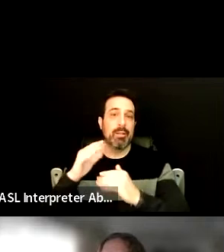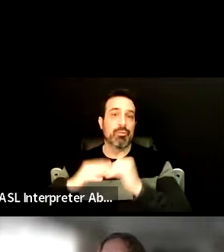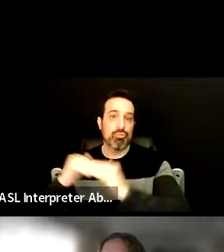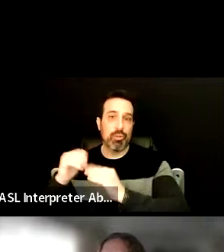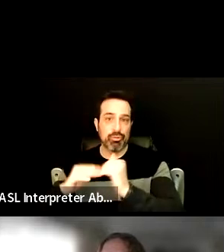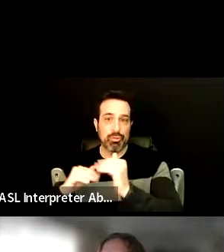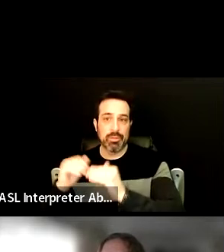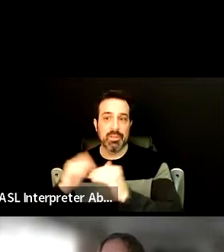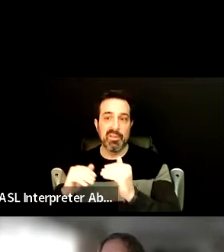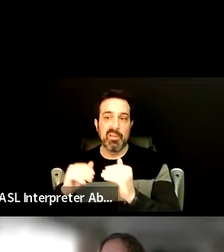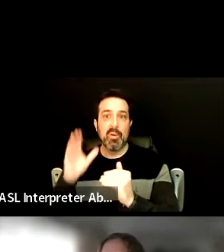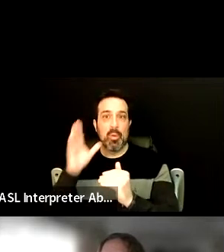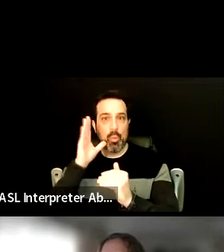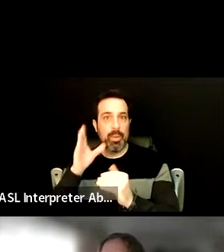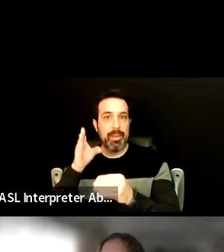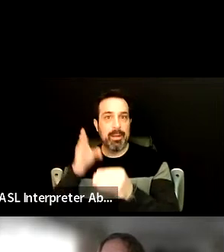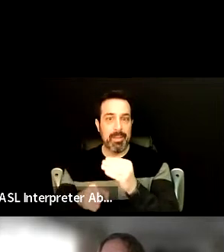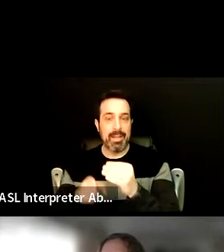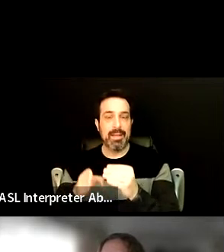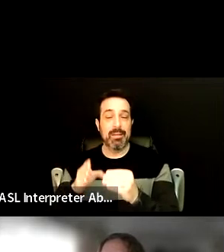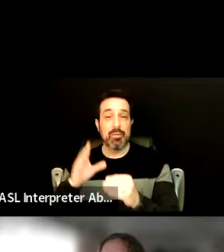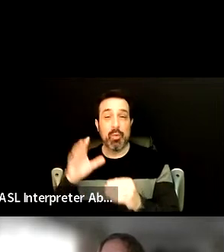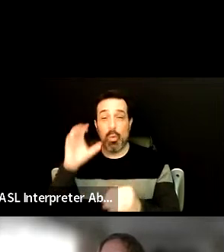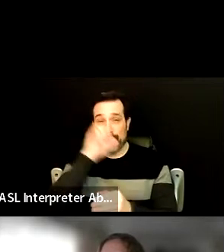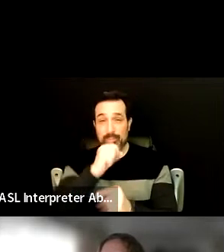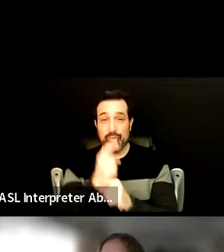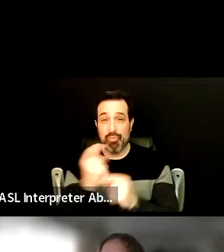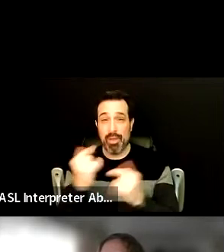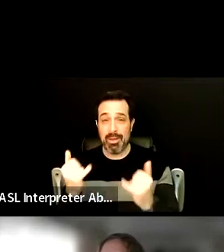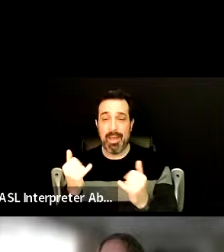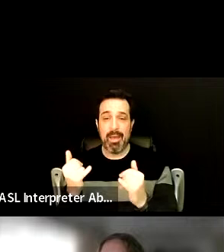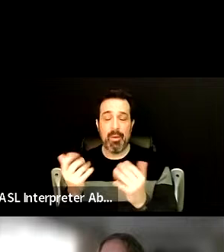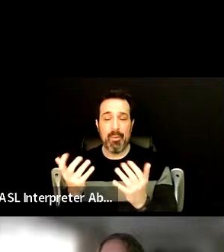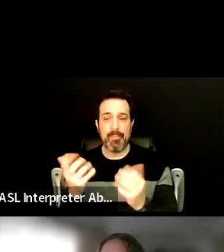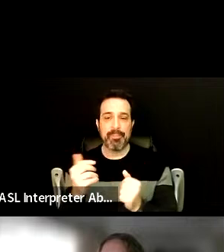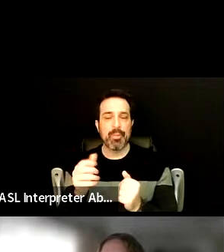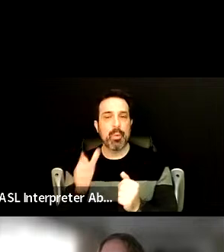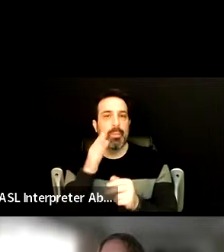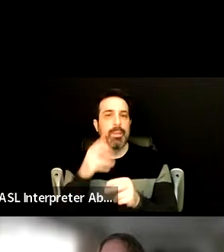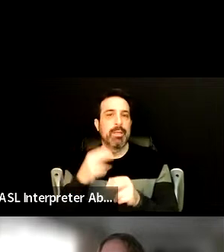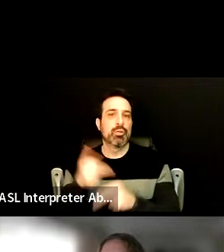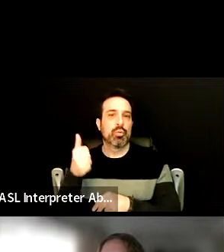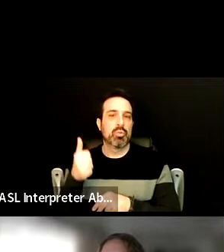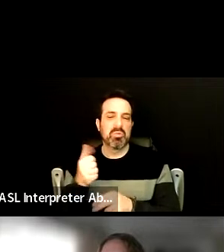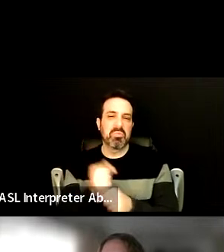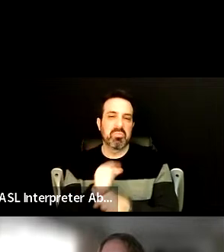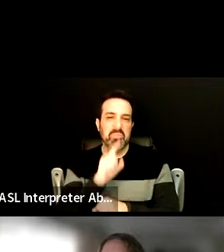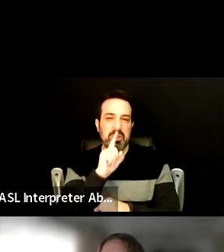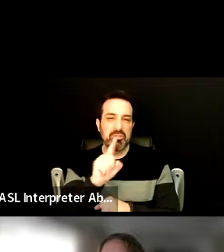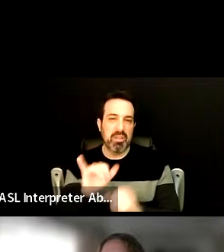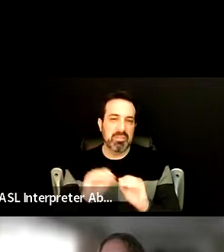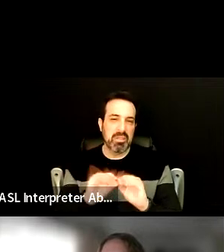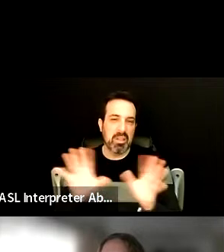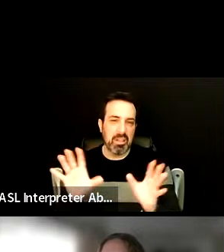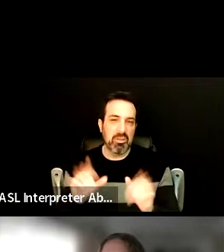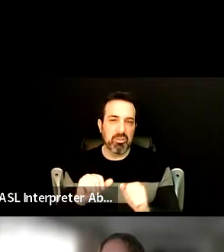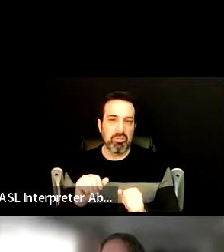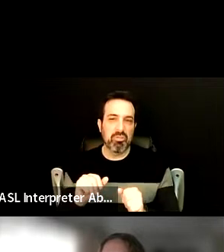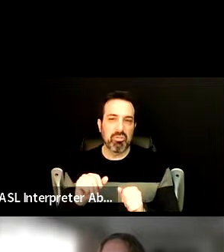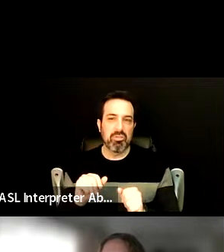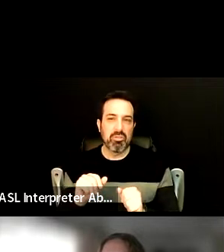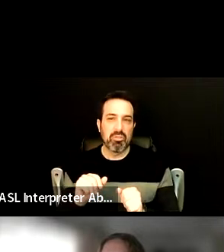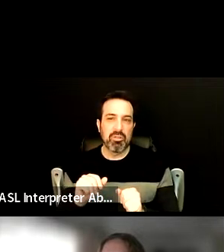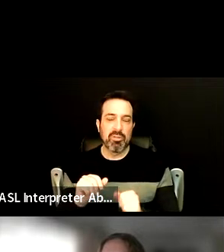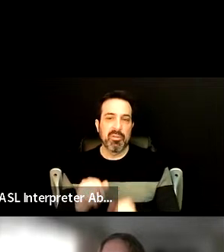is going to be complete by. The assumption right now, operating with it'll be sooner. So just to make sure that's kind of clear, it felt a little bit.